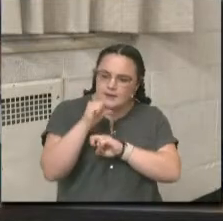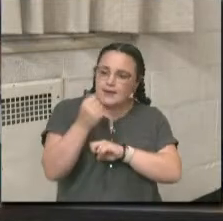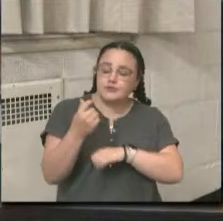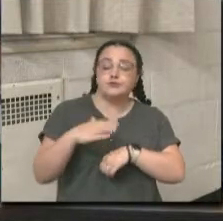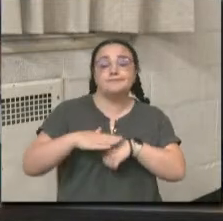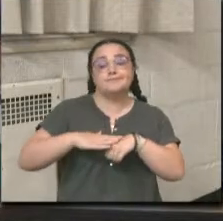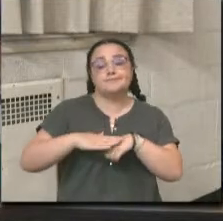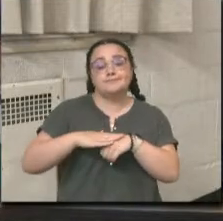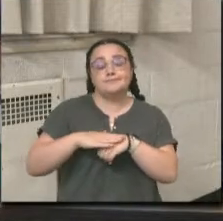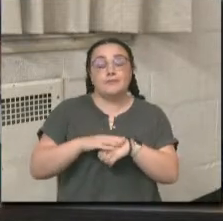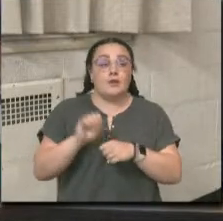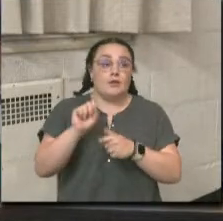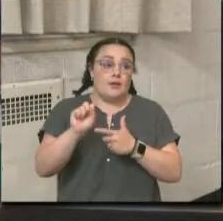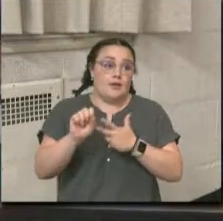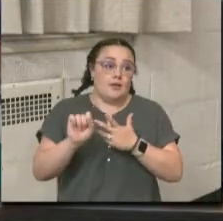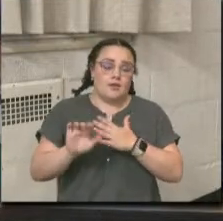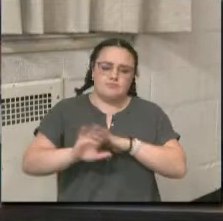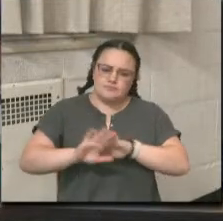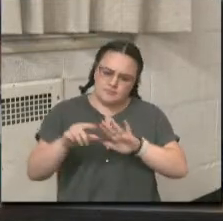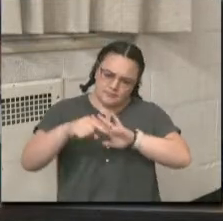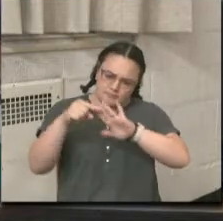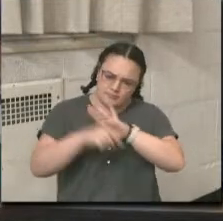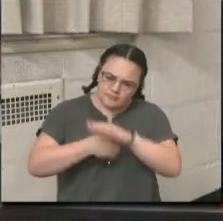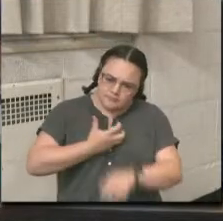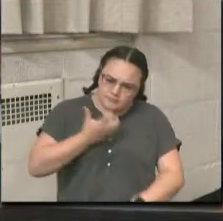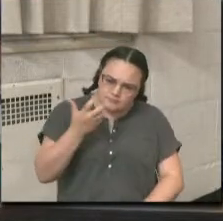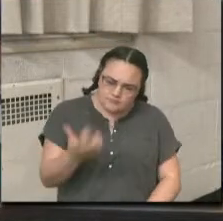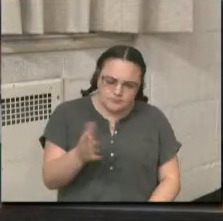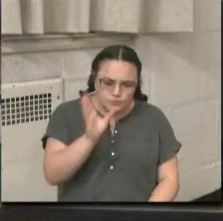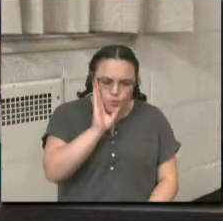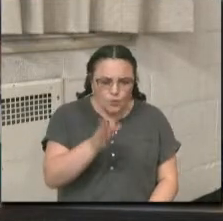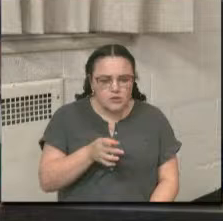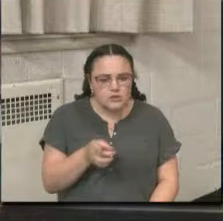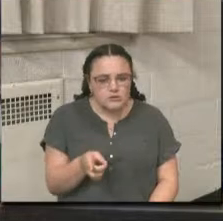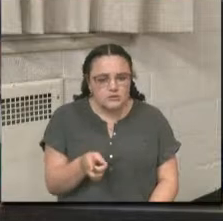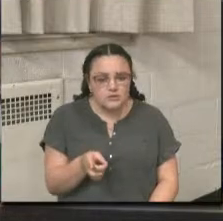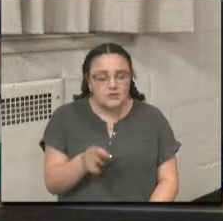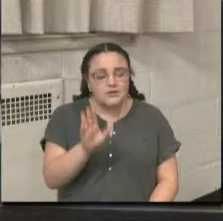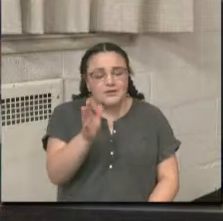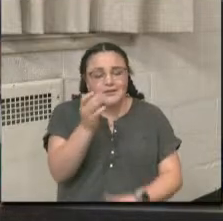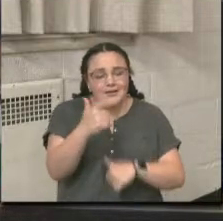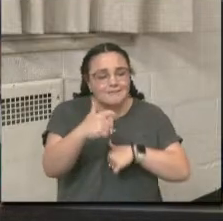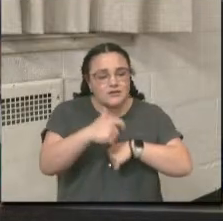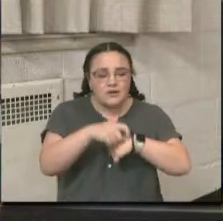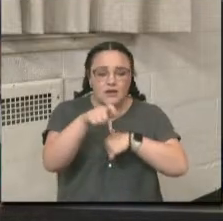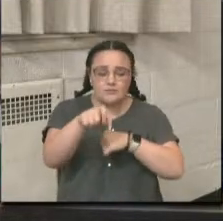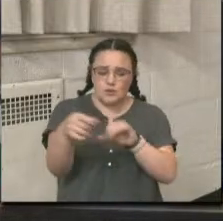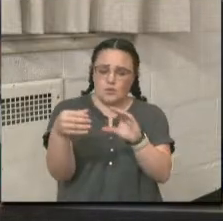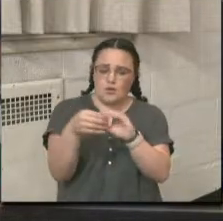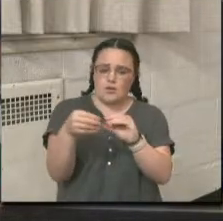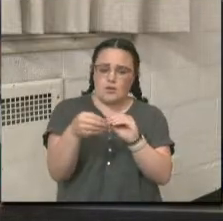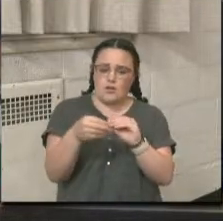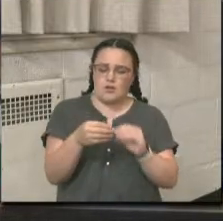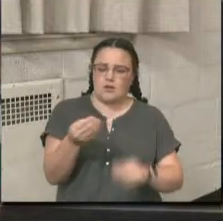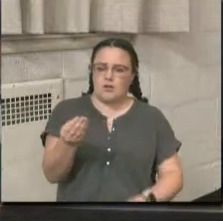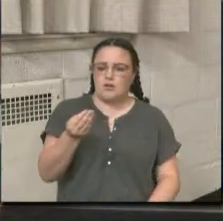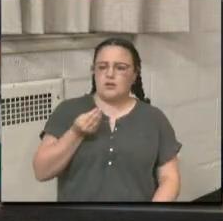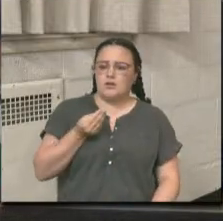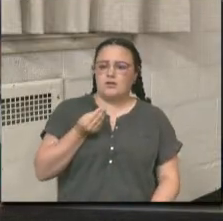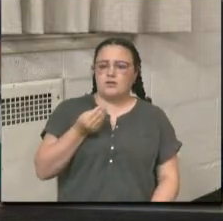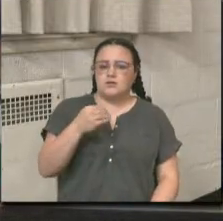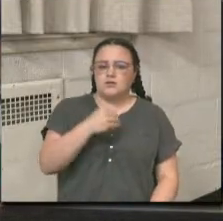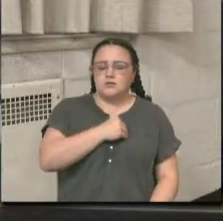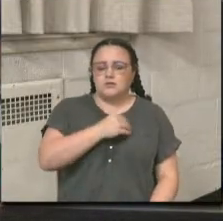time. And I am so grateful for that. And you may not know it, but every single word you've given to me has truly been